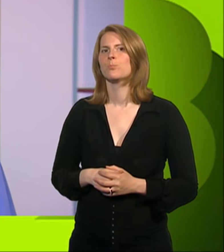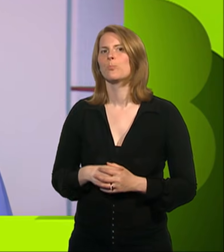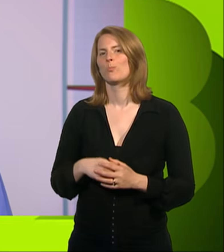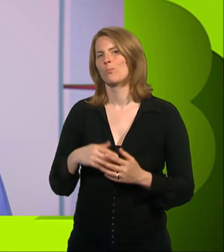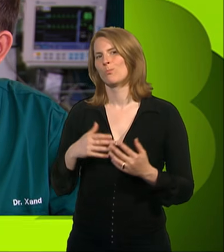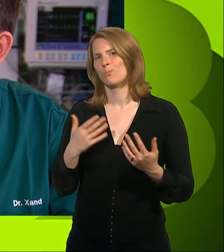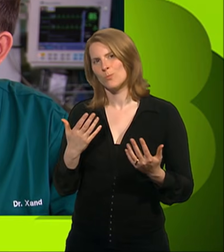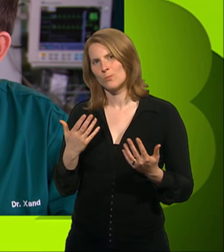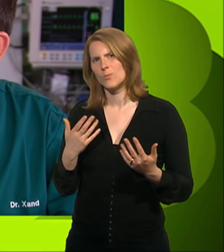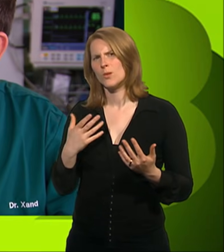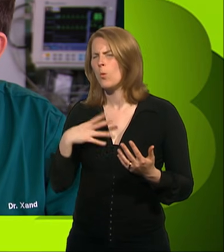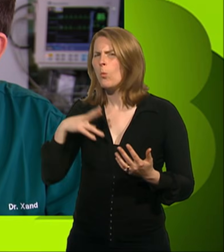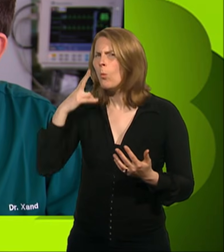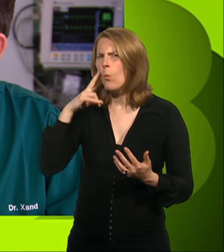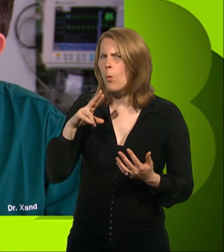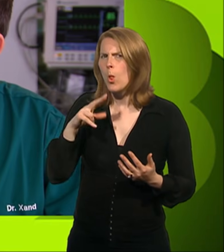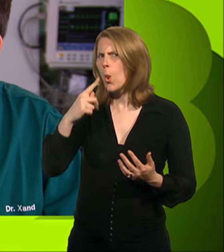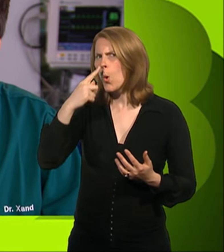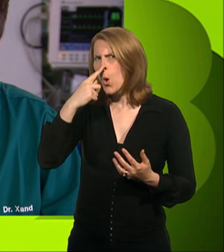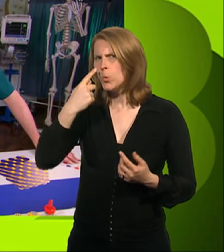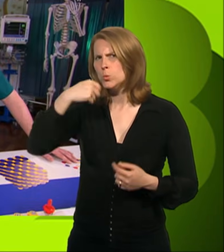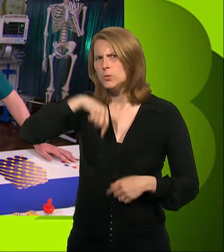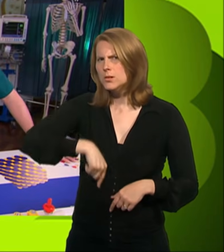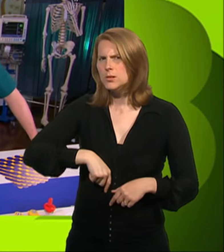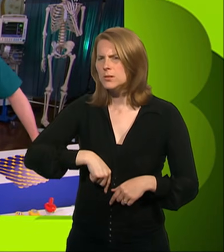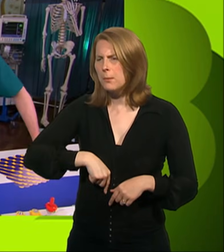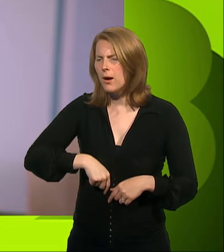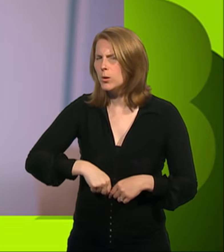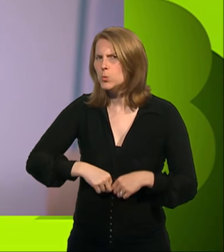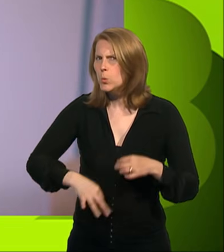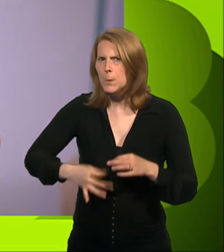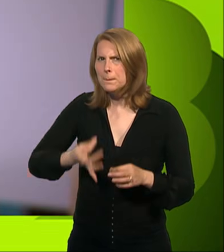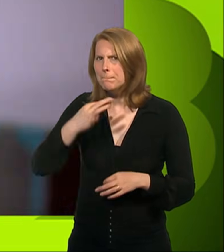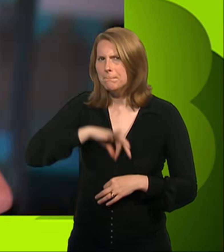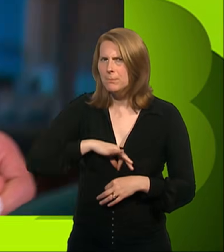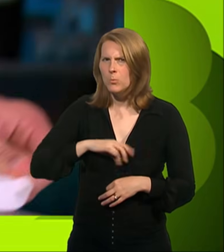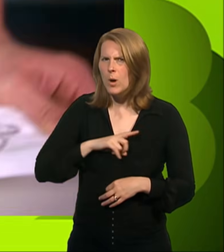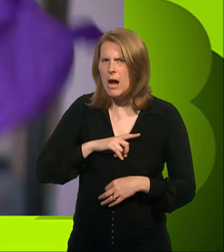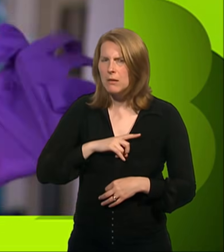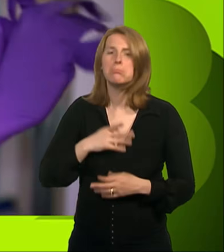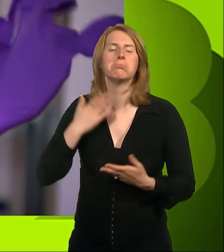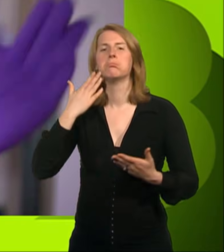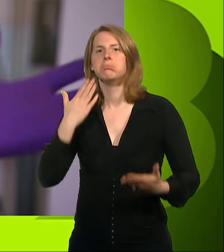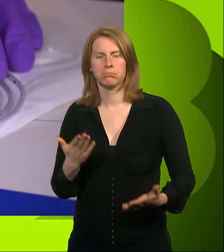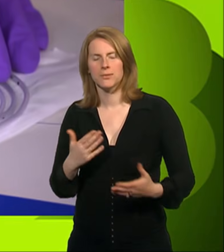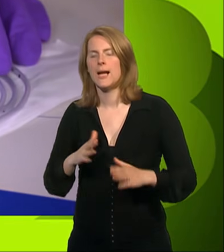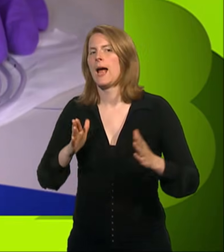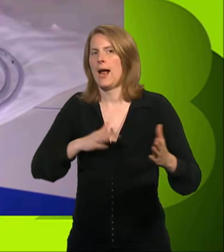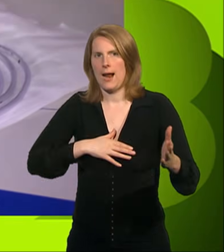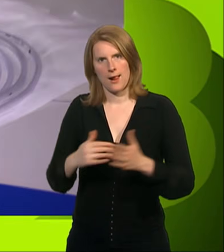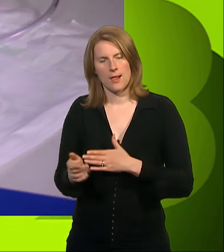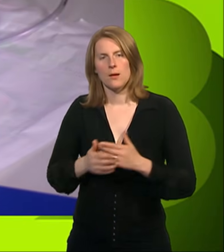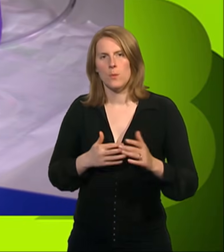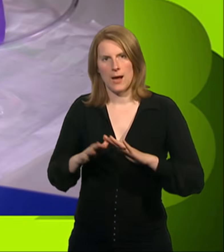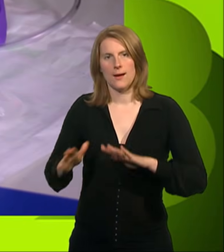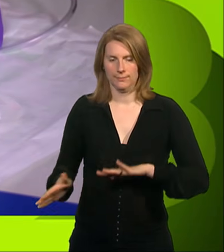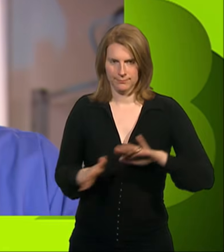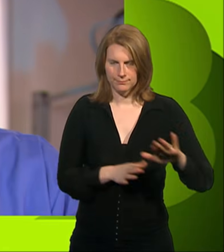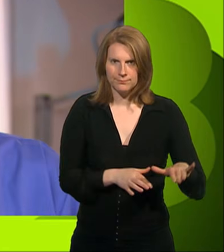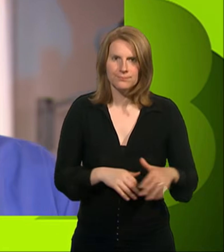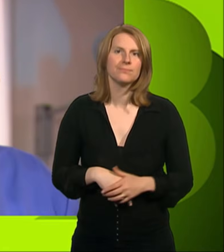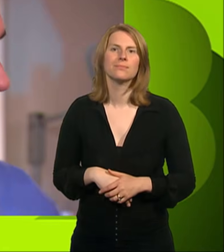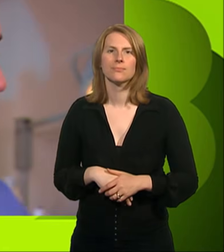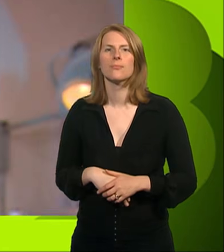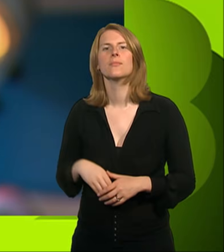no idea why that is. Anyway, let's go. First things first, we need to get that tube into